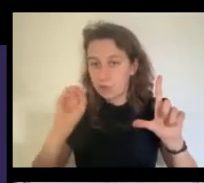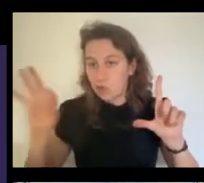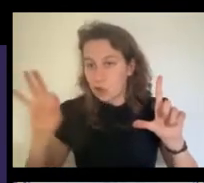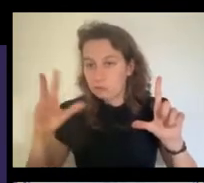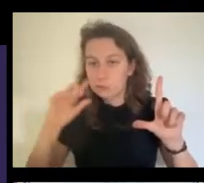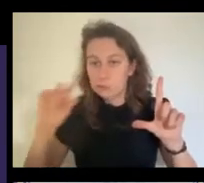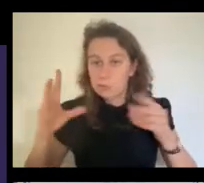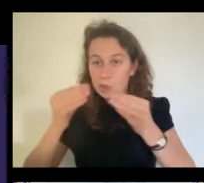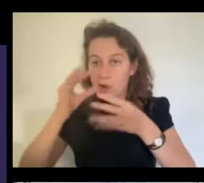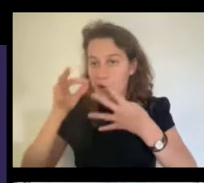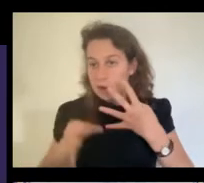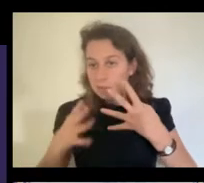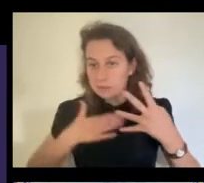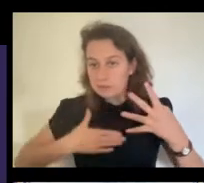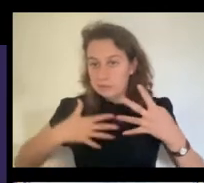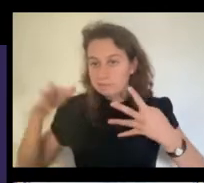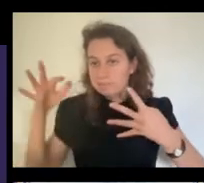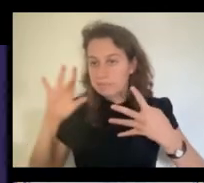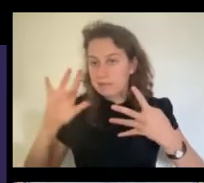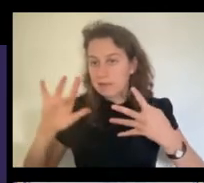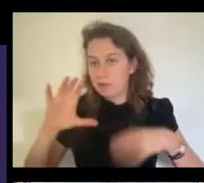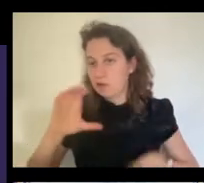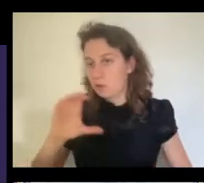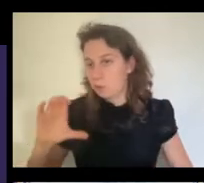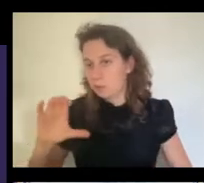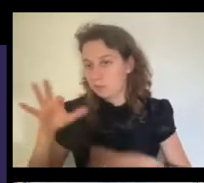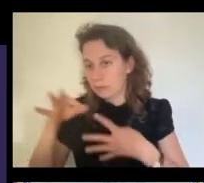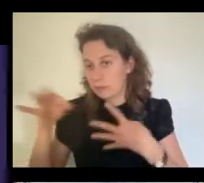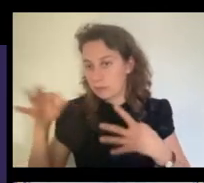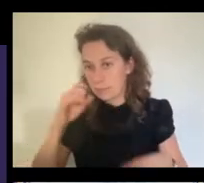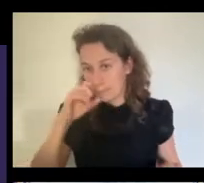more options, click on that closed captioning feature.